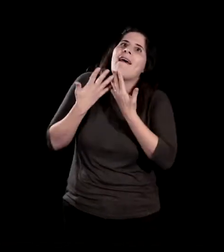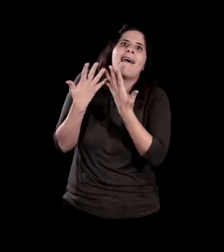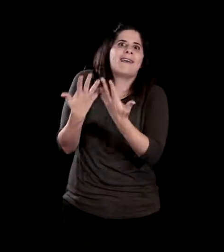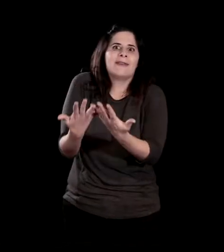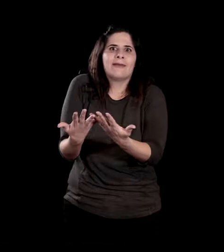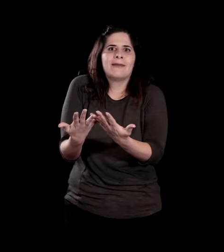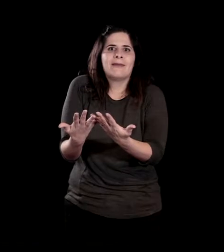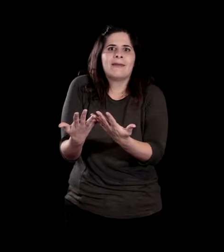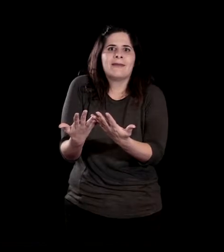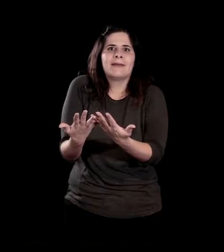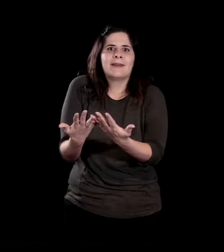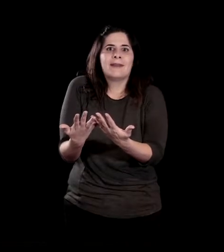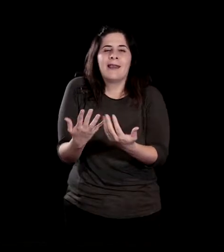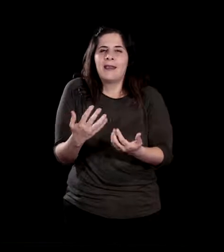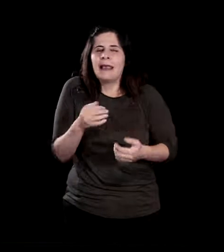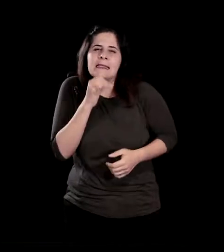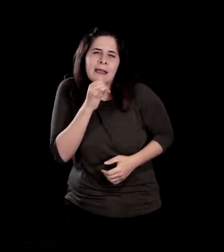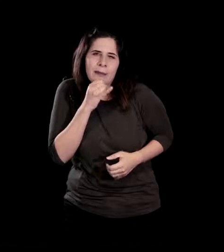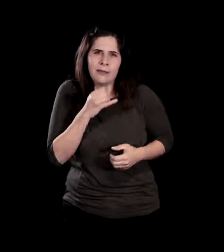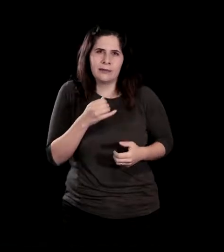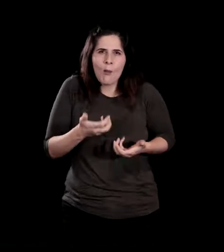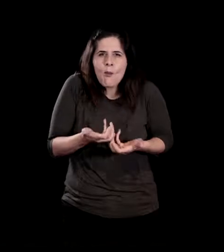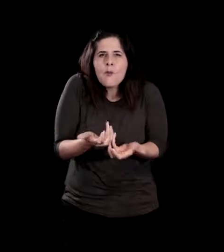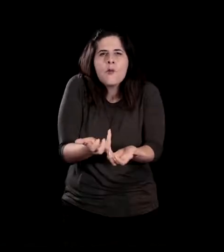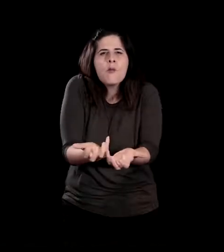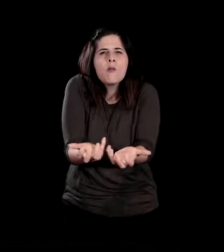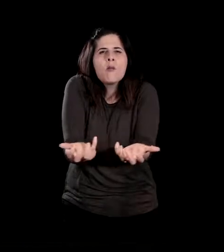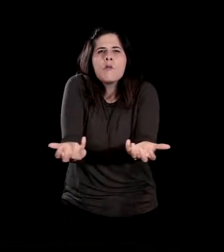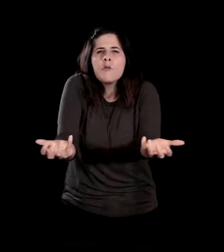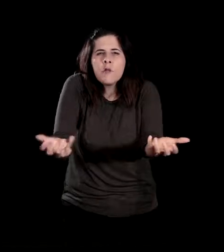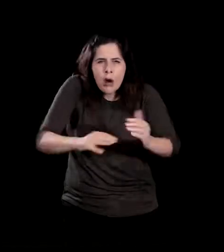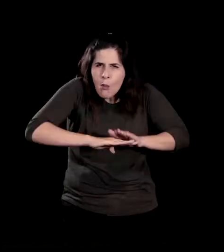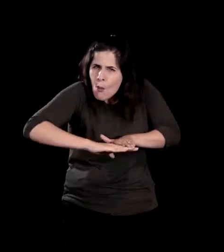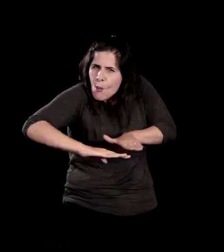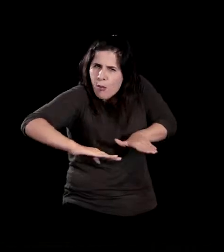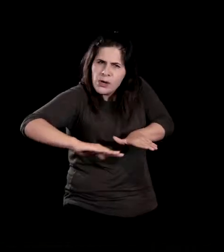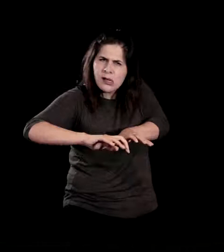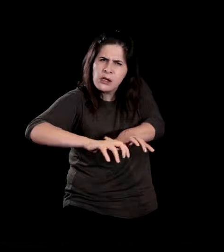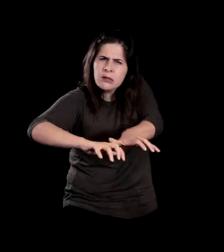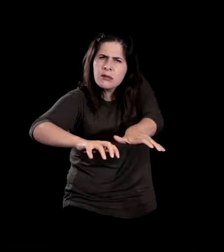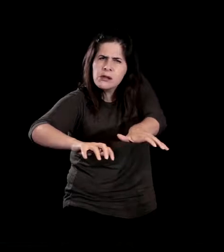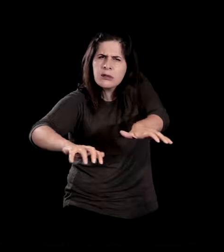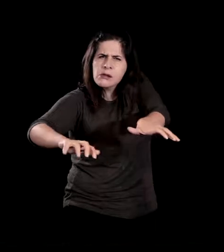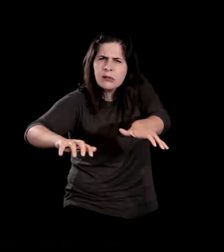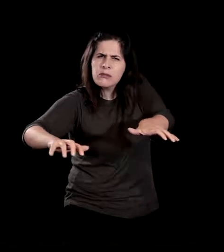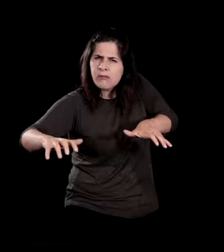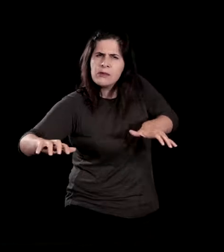poetic, like the desert with plane that crash and just,